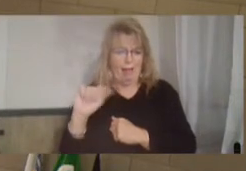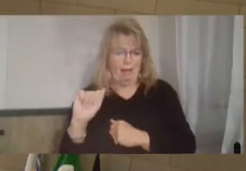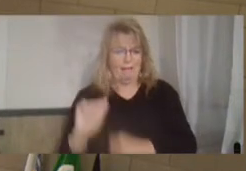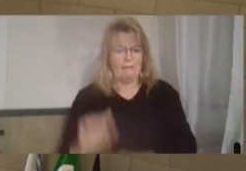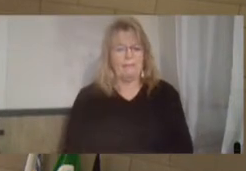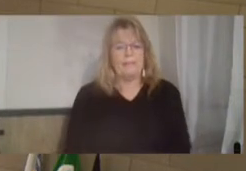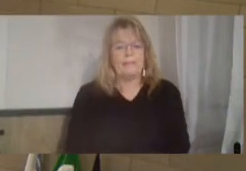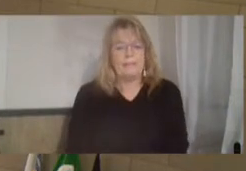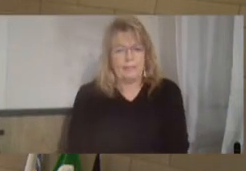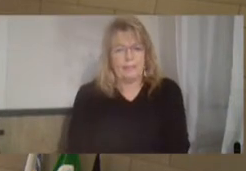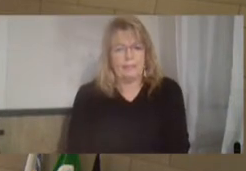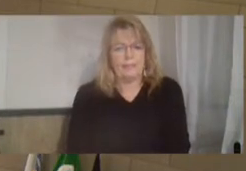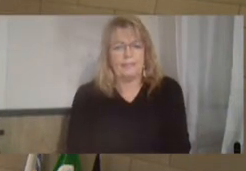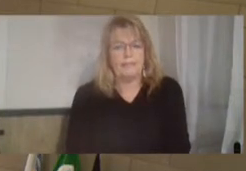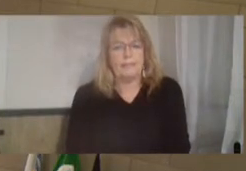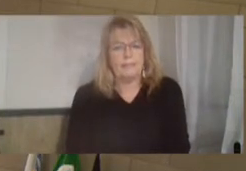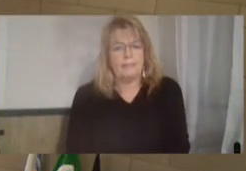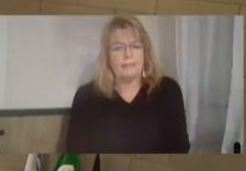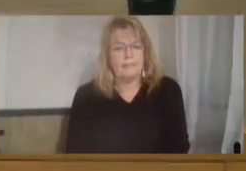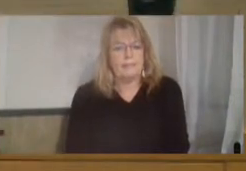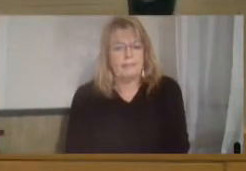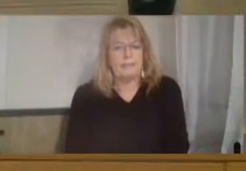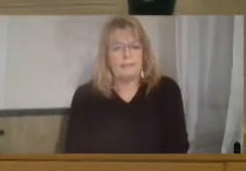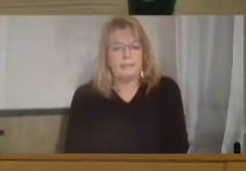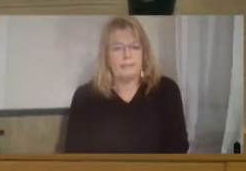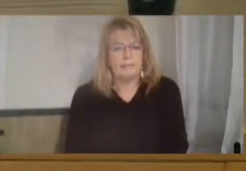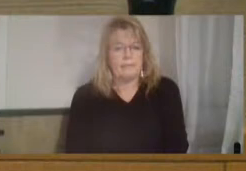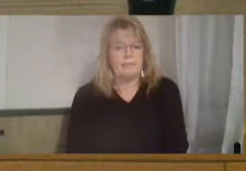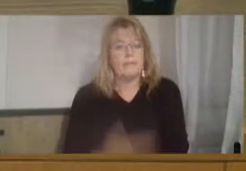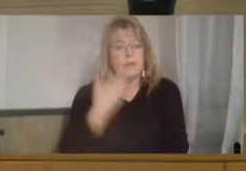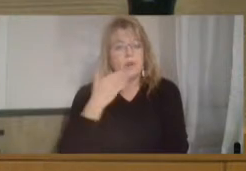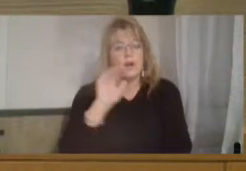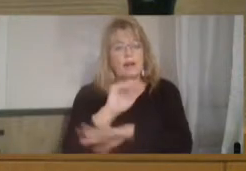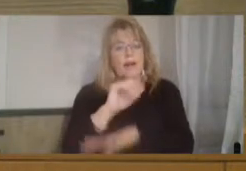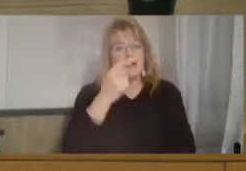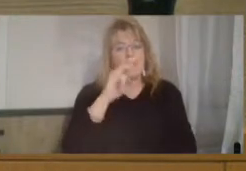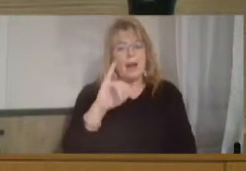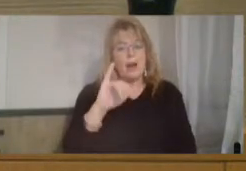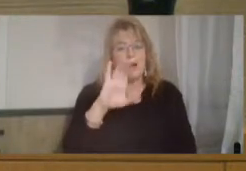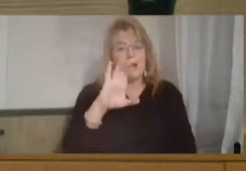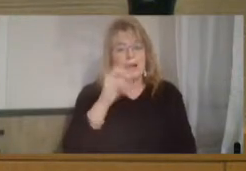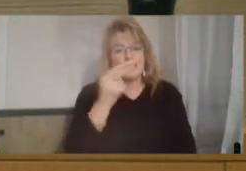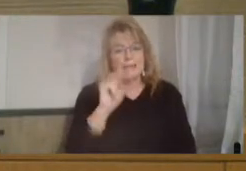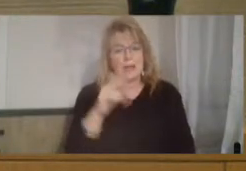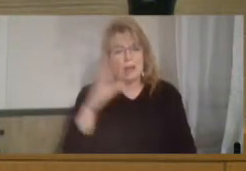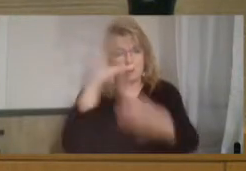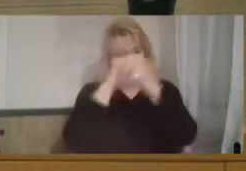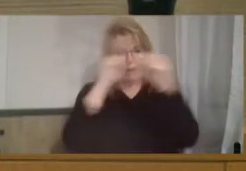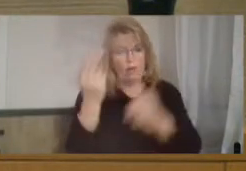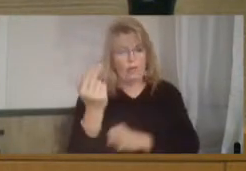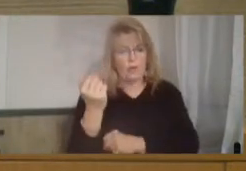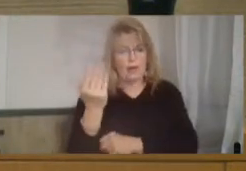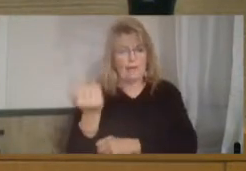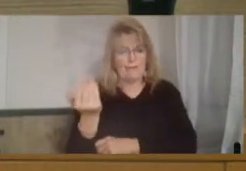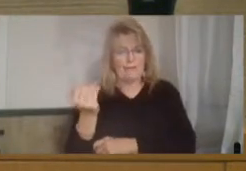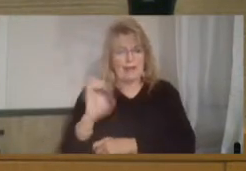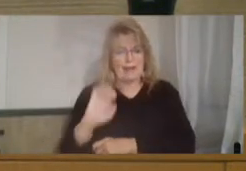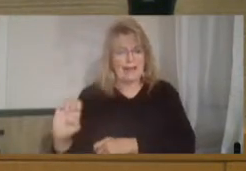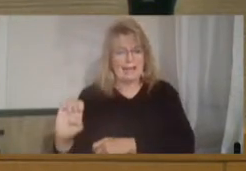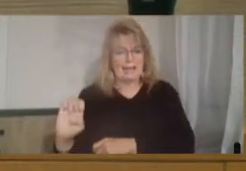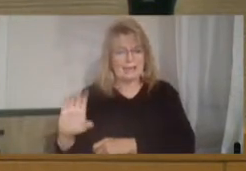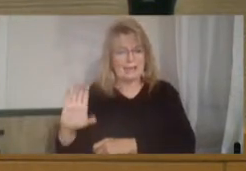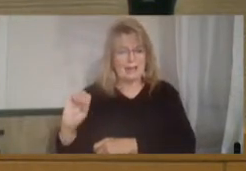right, Mr. Clayson, please fill sure. 3 minutes. Good evening. I'm Gary Klassen, the president of the 1315 East Condo